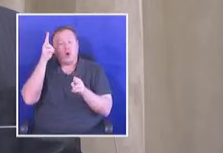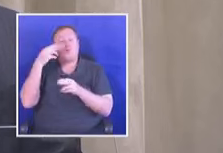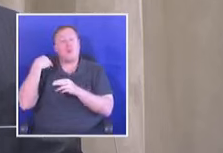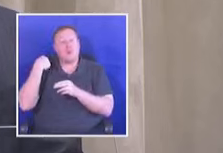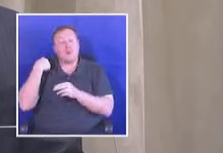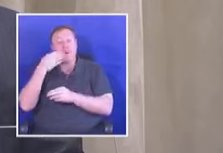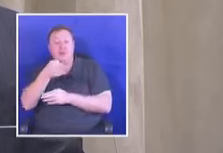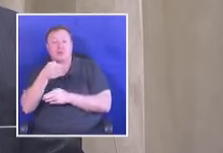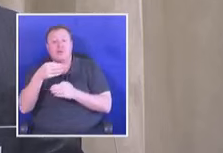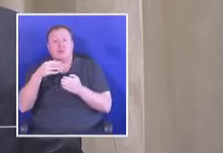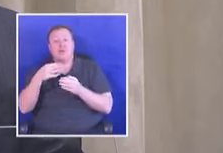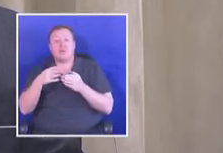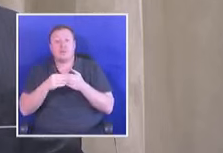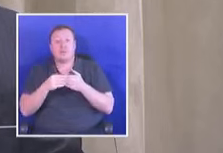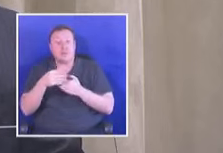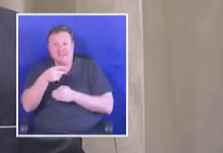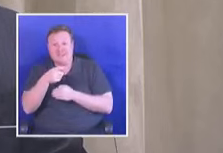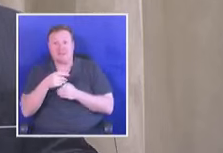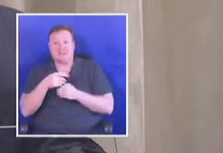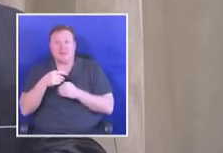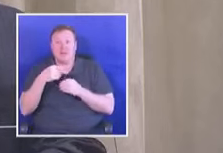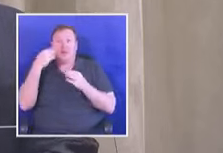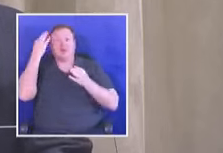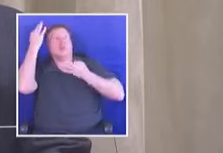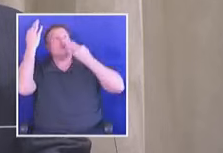is hallucinating a little bit.